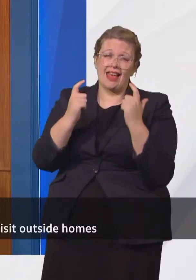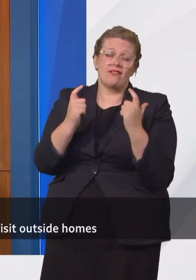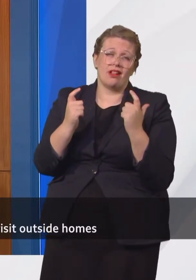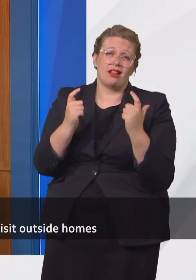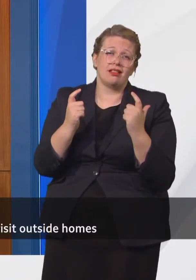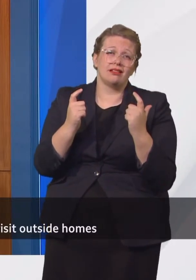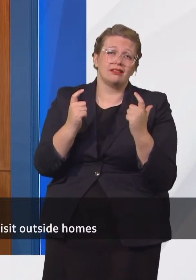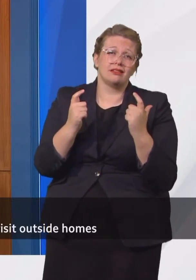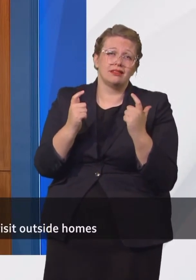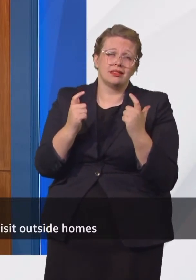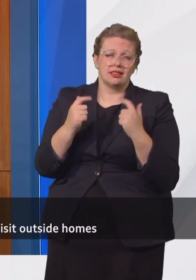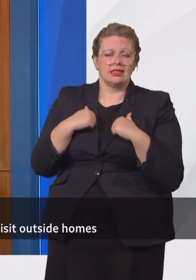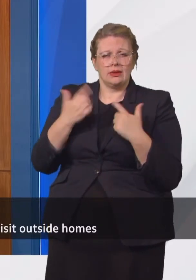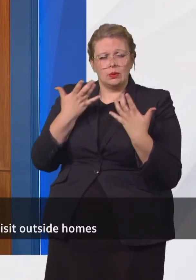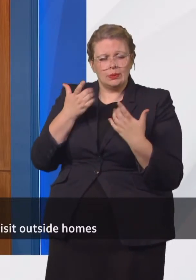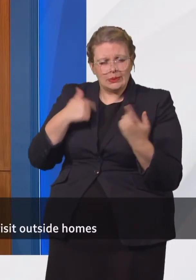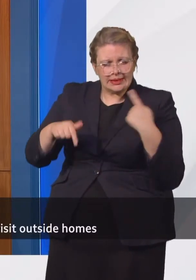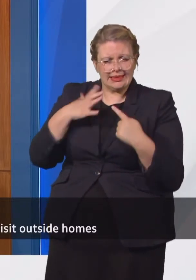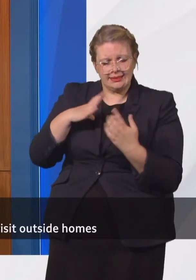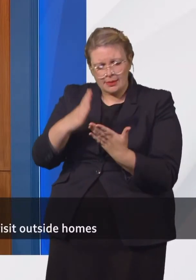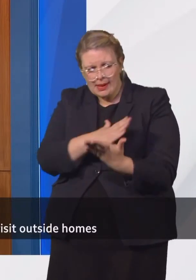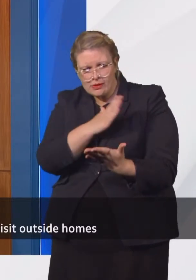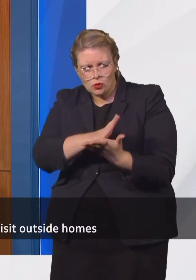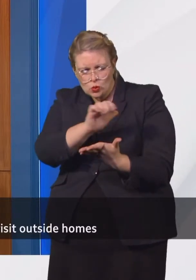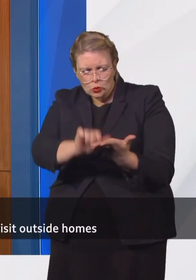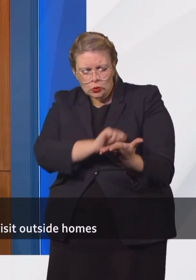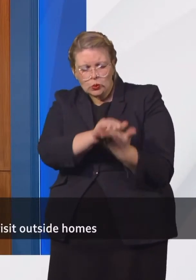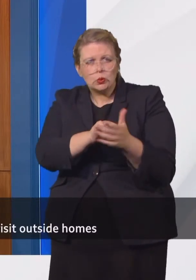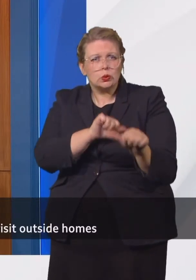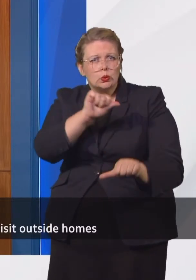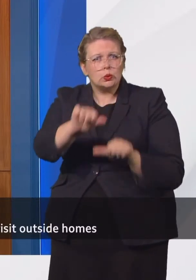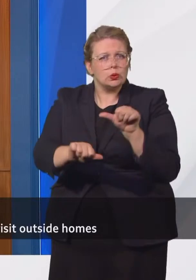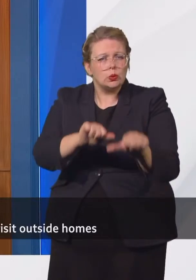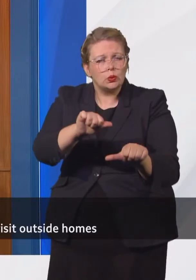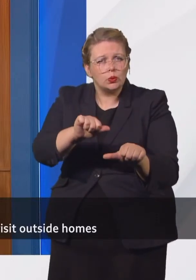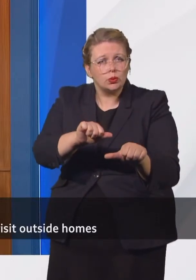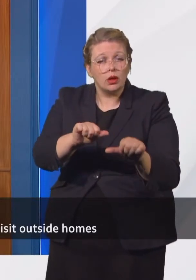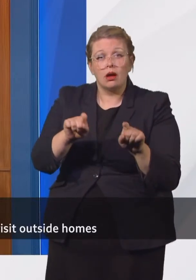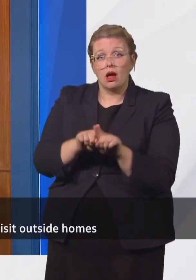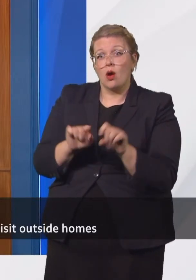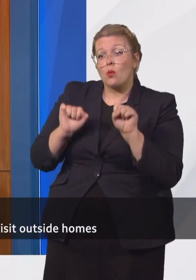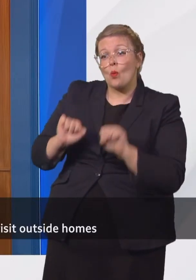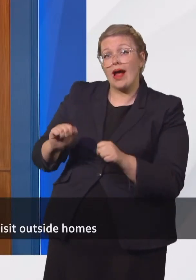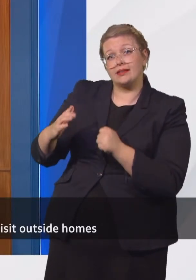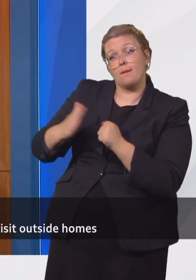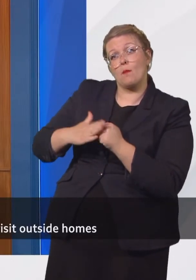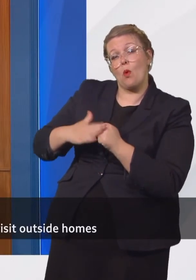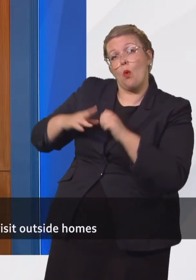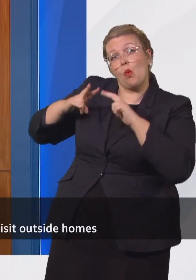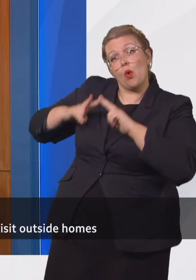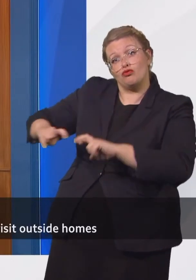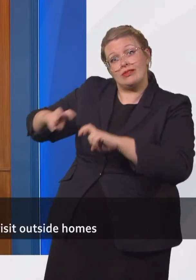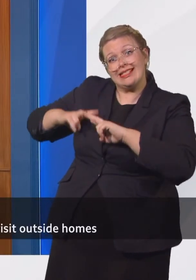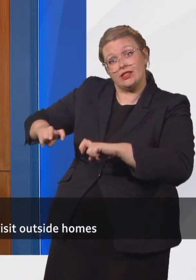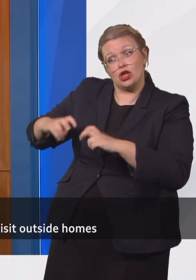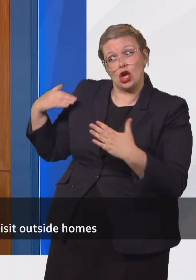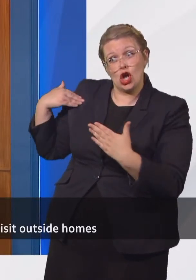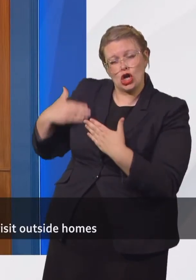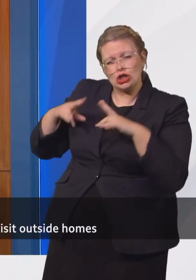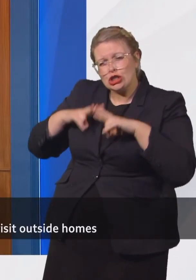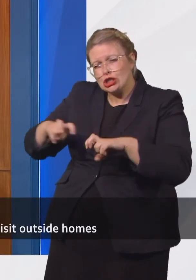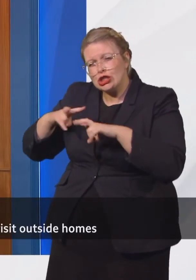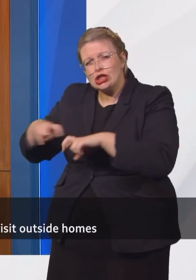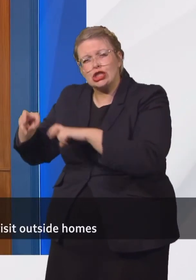additional science factor is that we still need further data to understand with a little more clarity